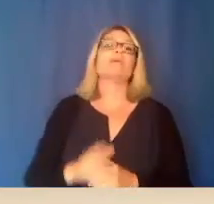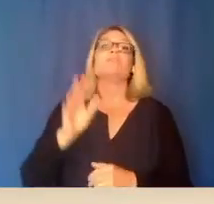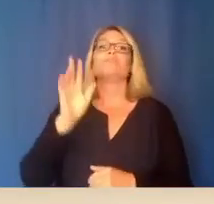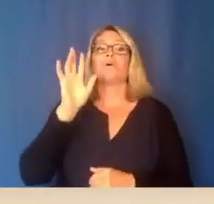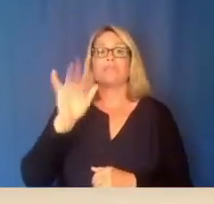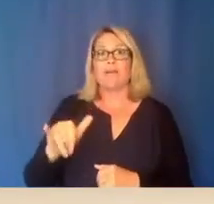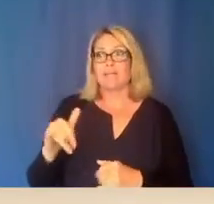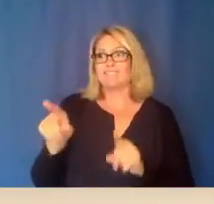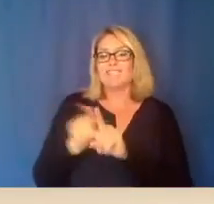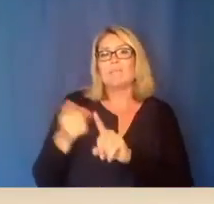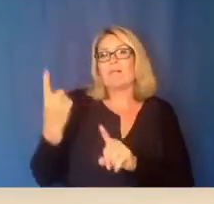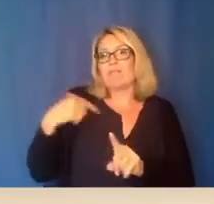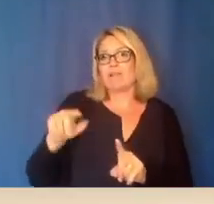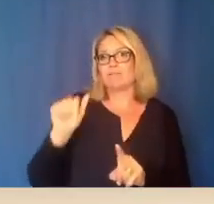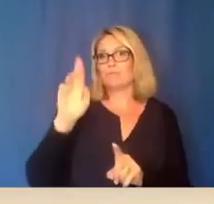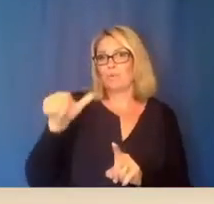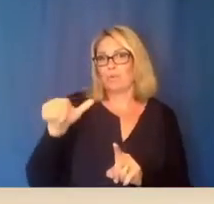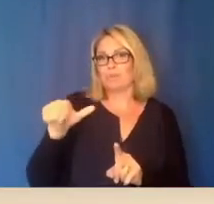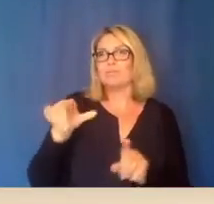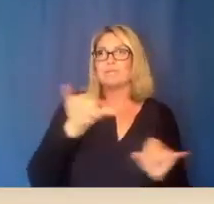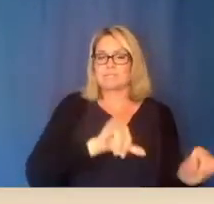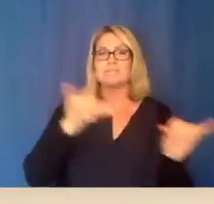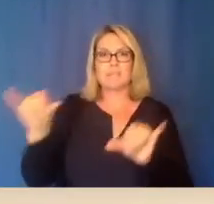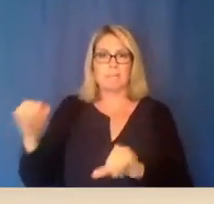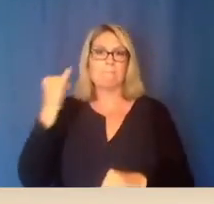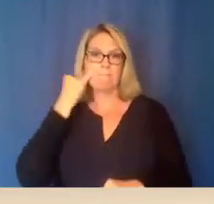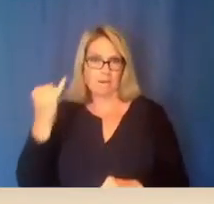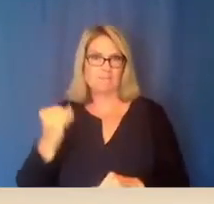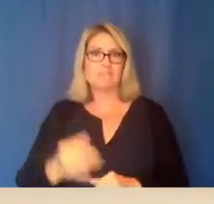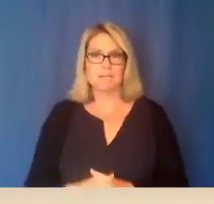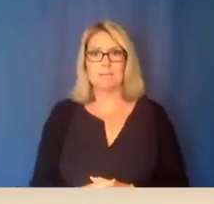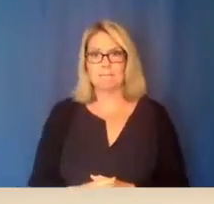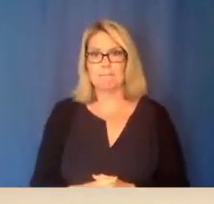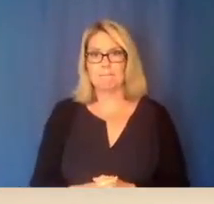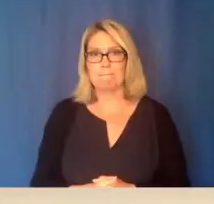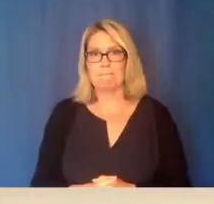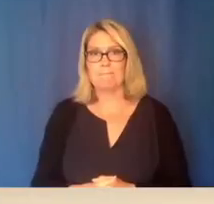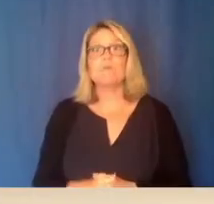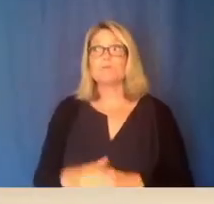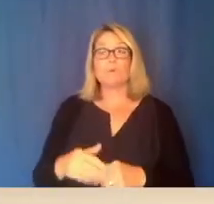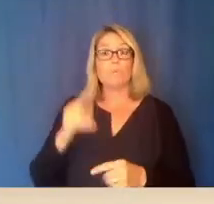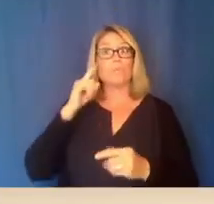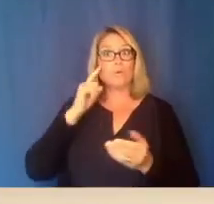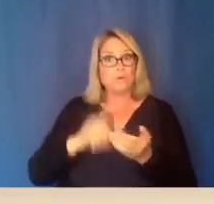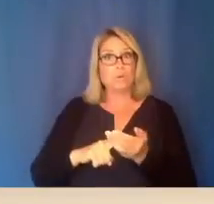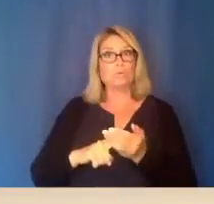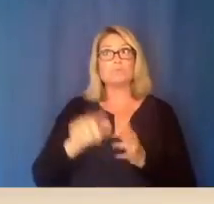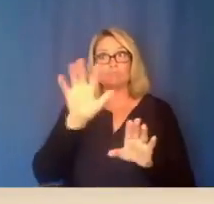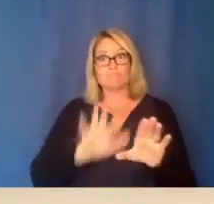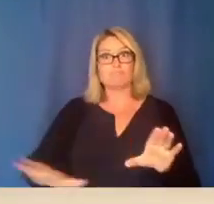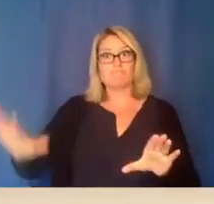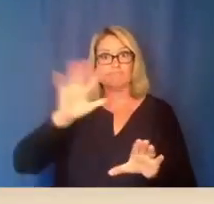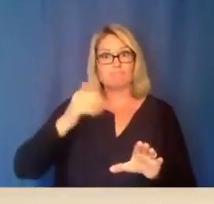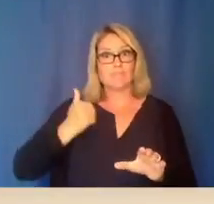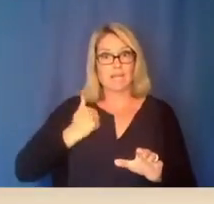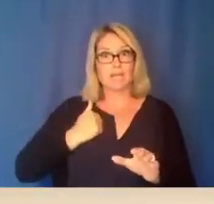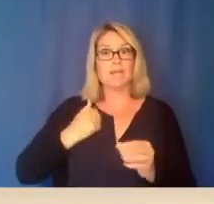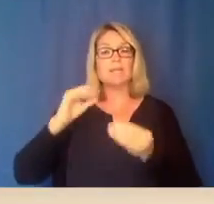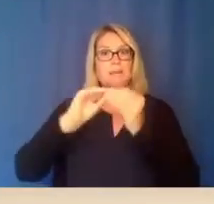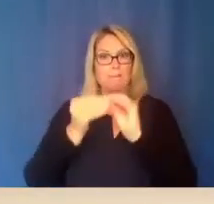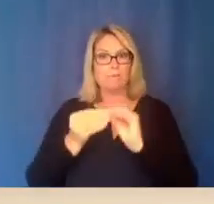late August of last year. We are doing better than projected by the national modeling, which